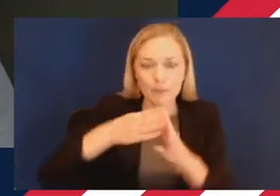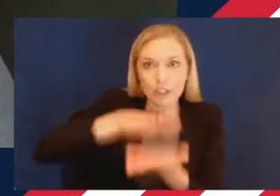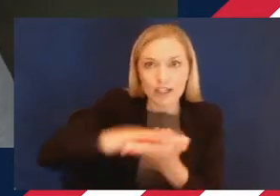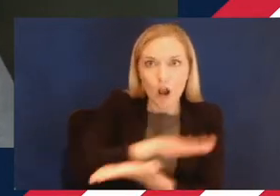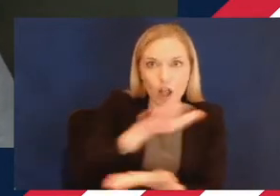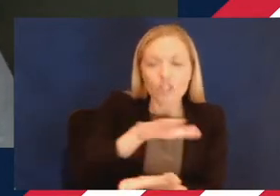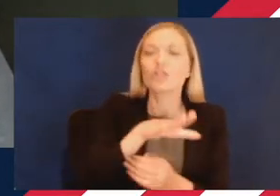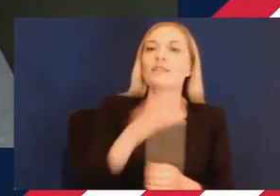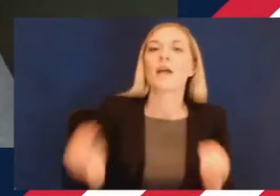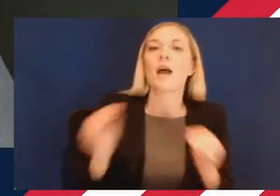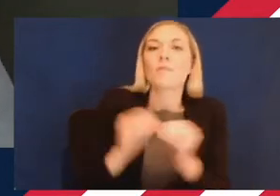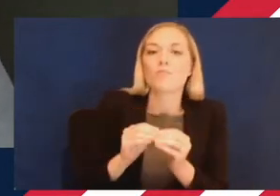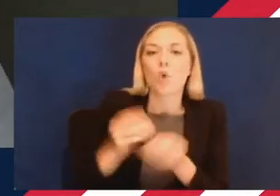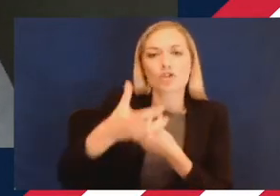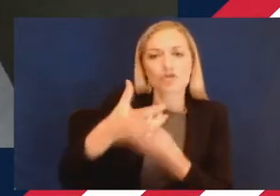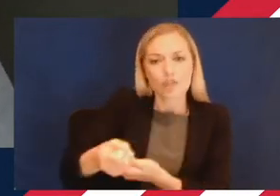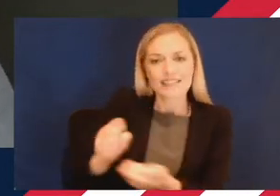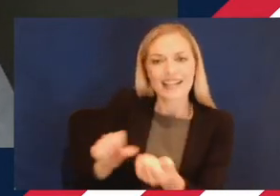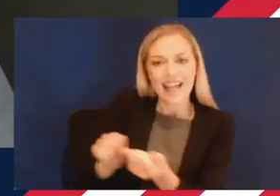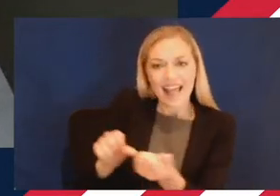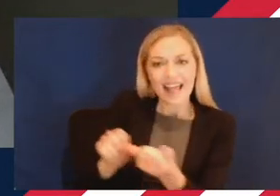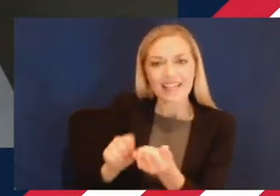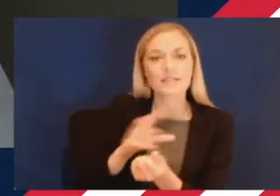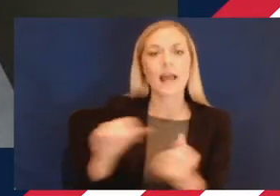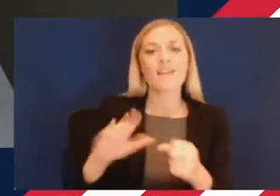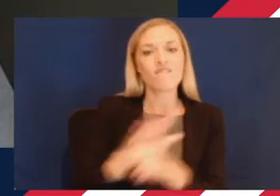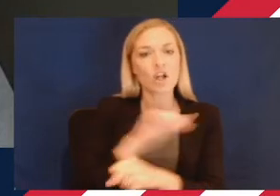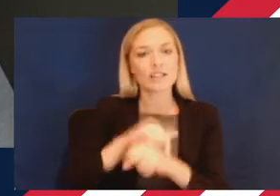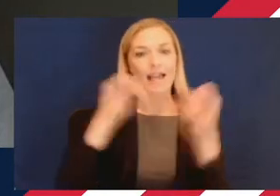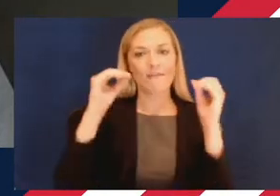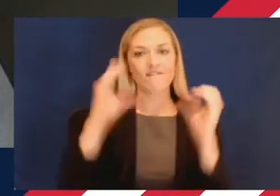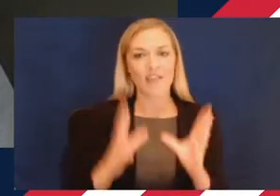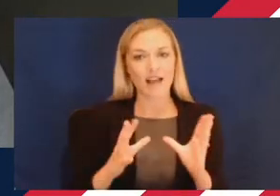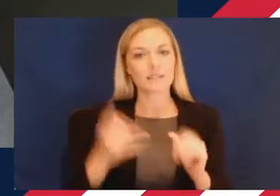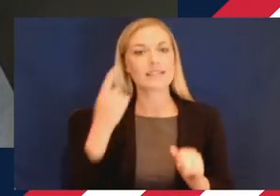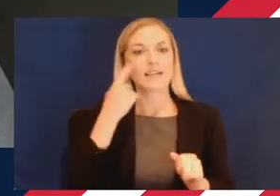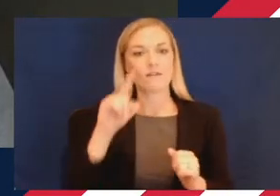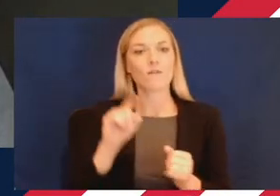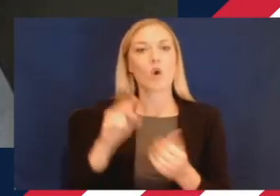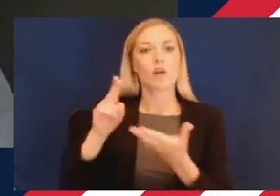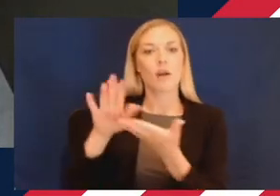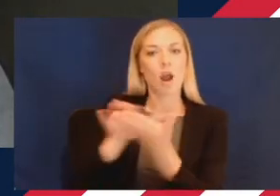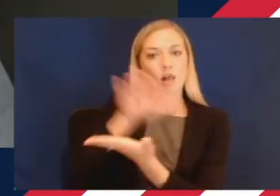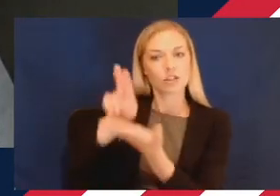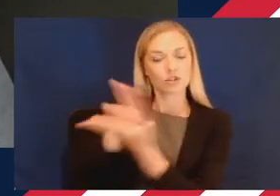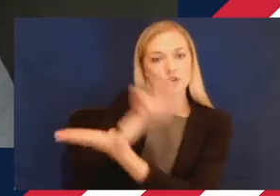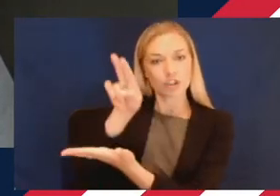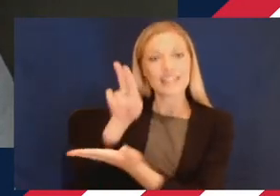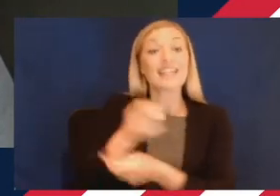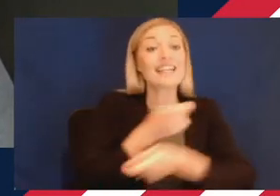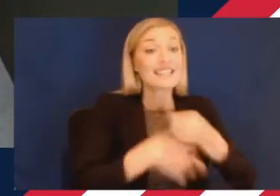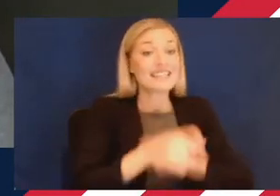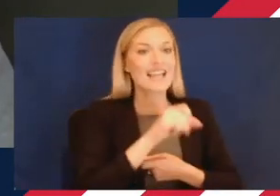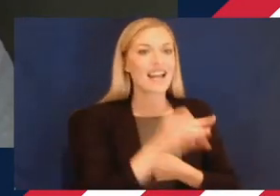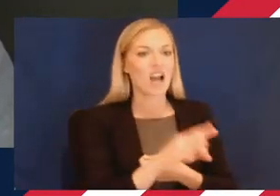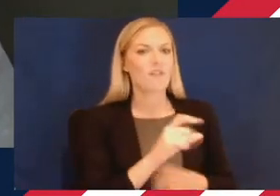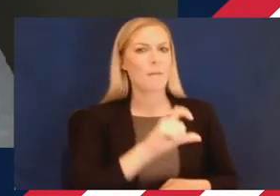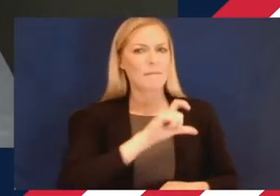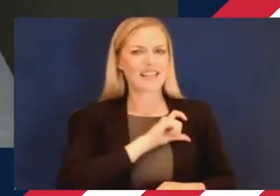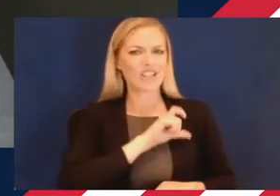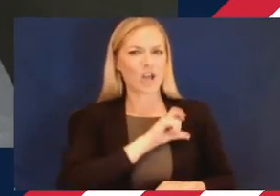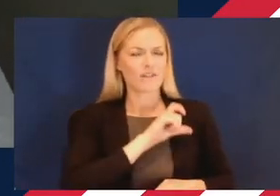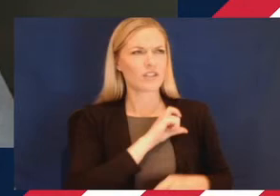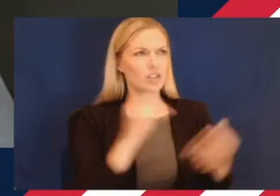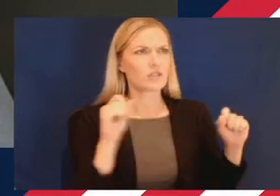full-time faculty at institutions of higher education instead of the increasing integration of police officers into schools.